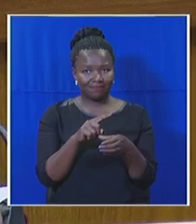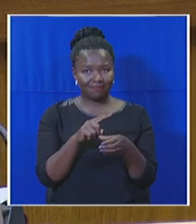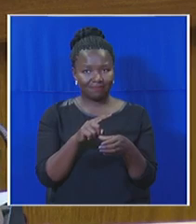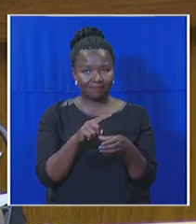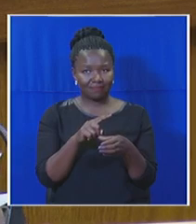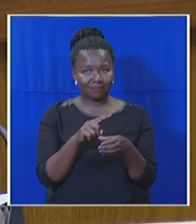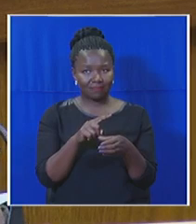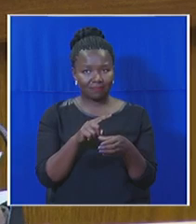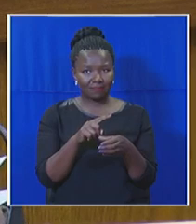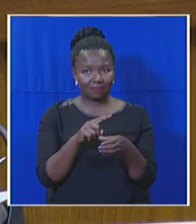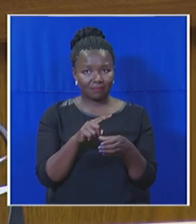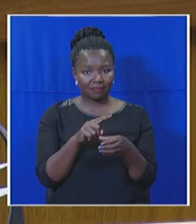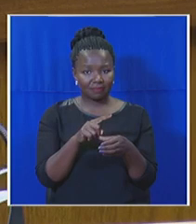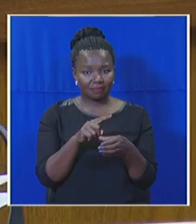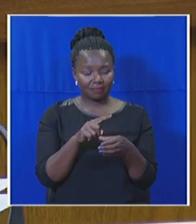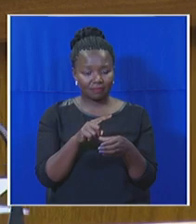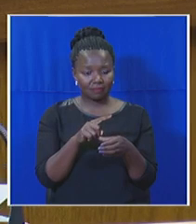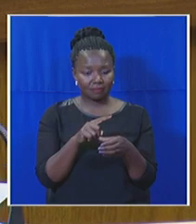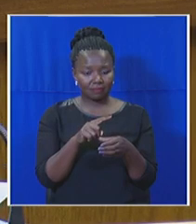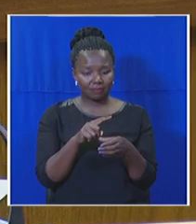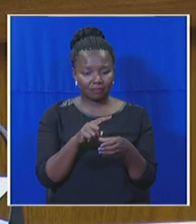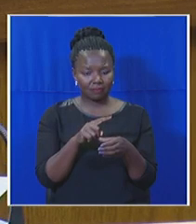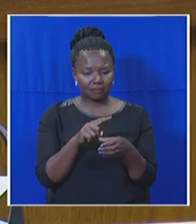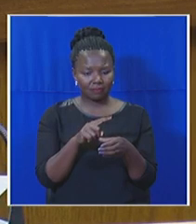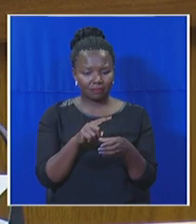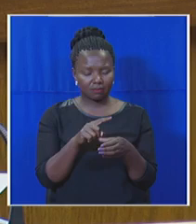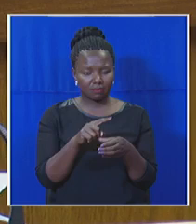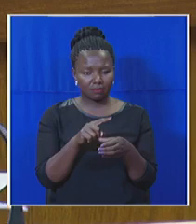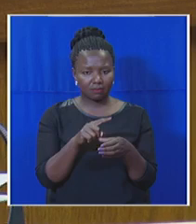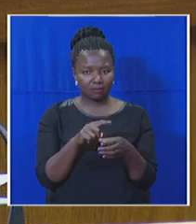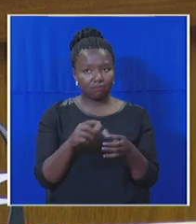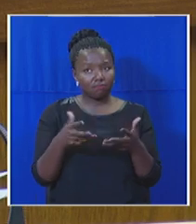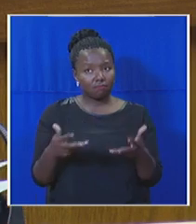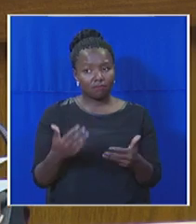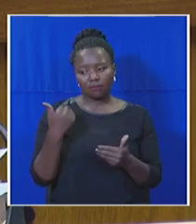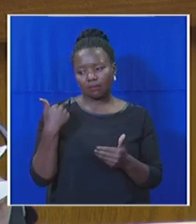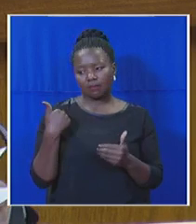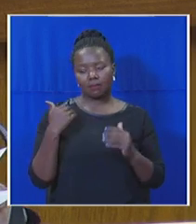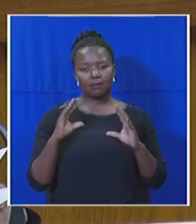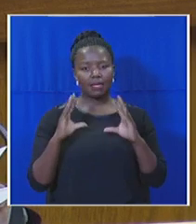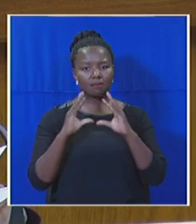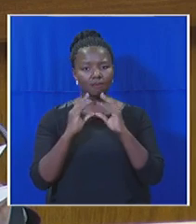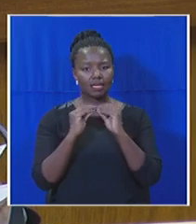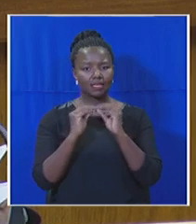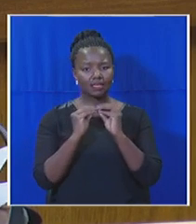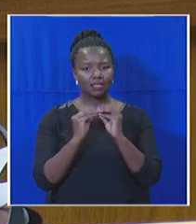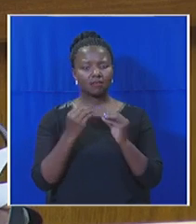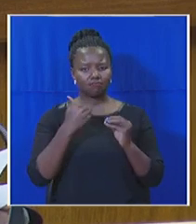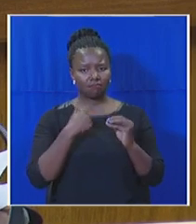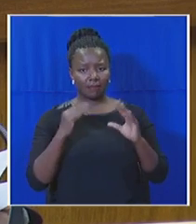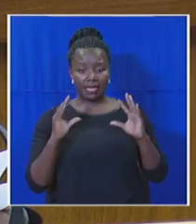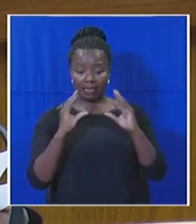how would they be dealing with those? In the meeting I held with